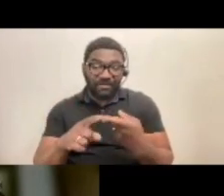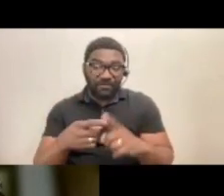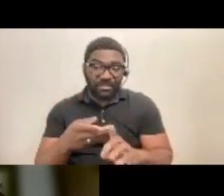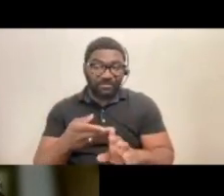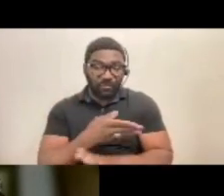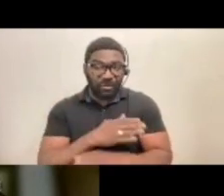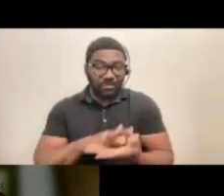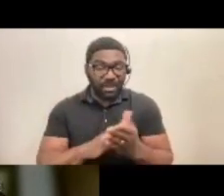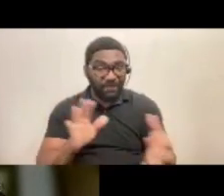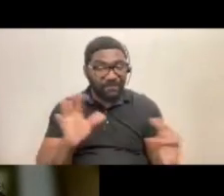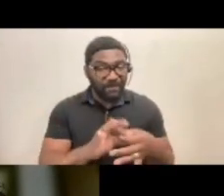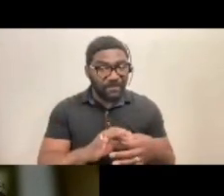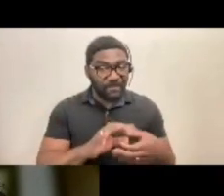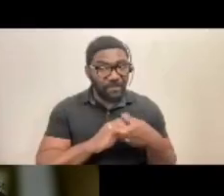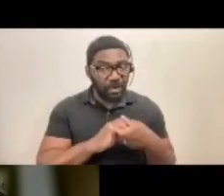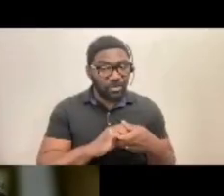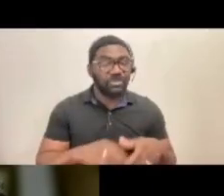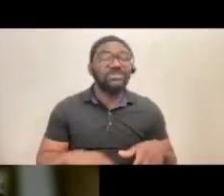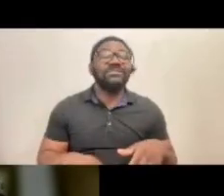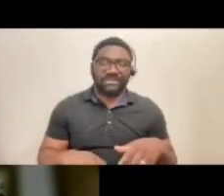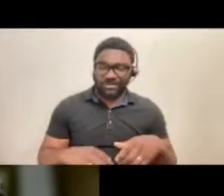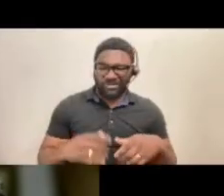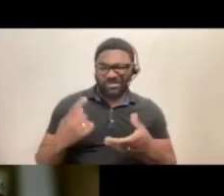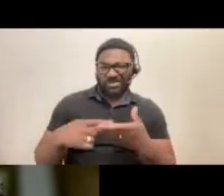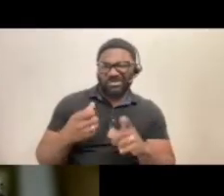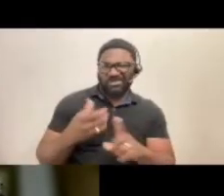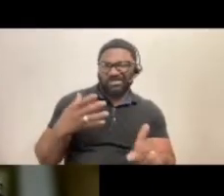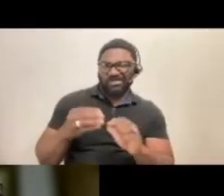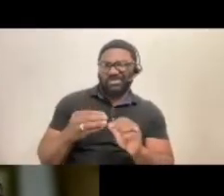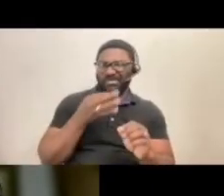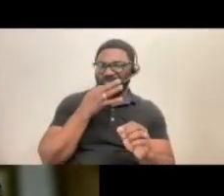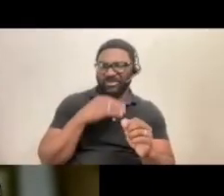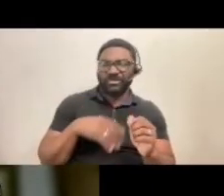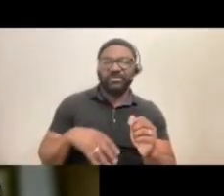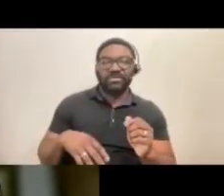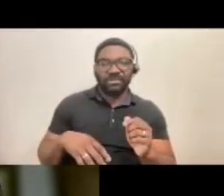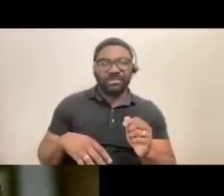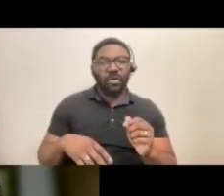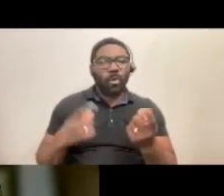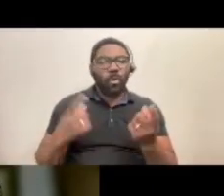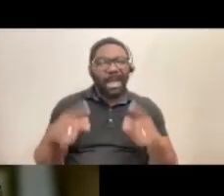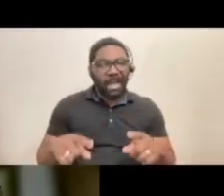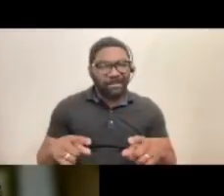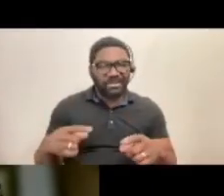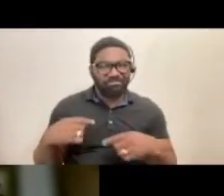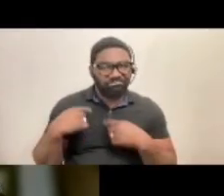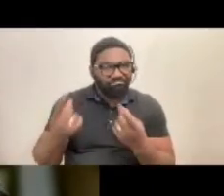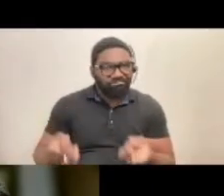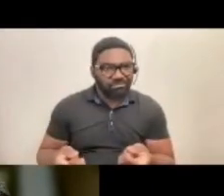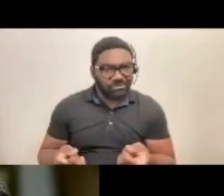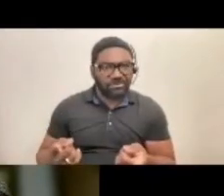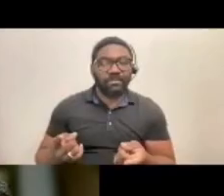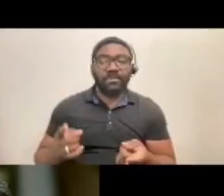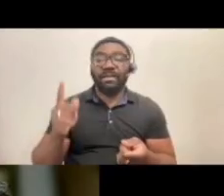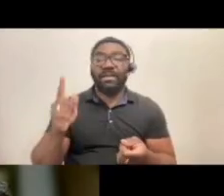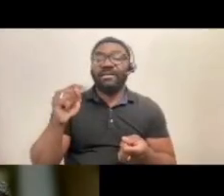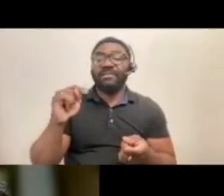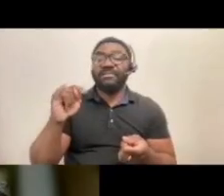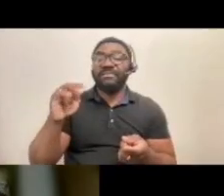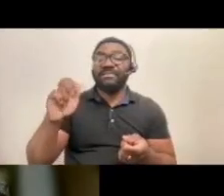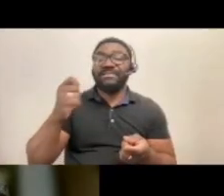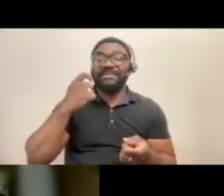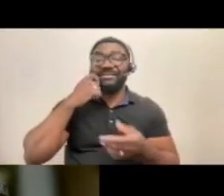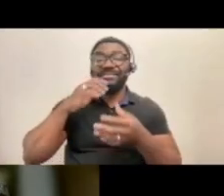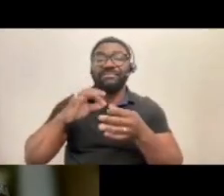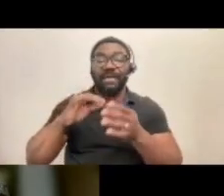in a minute. Some of the things that came along in this journey. But as Tina was saying, the advanced